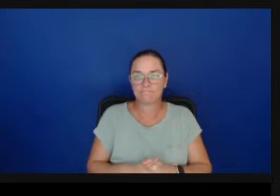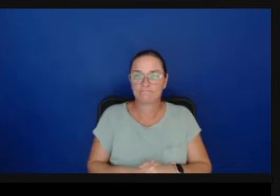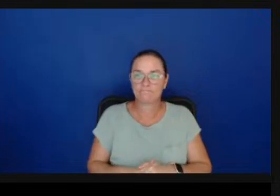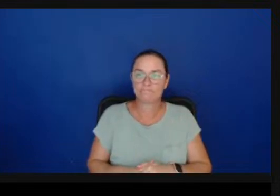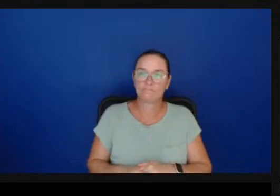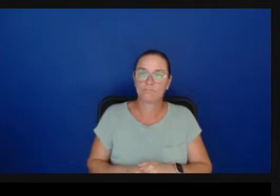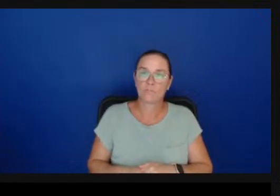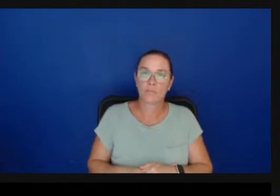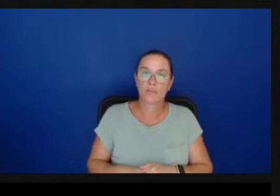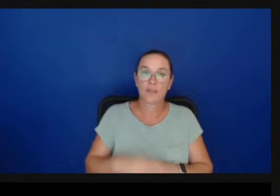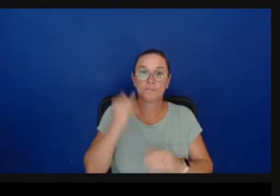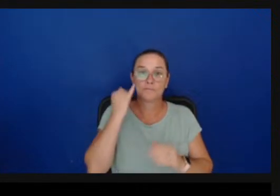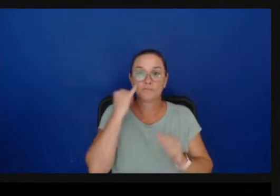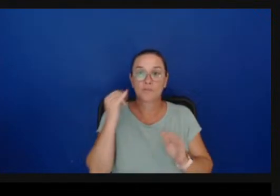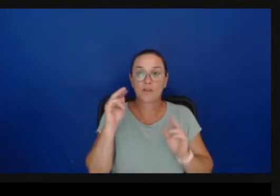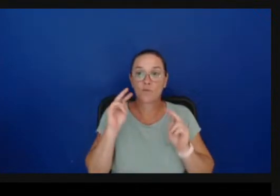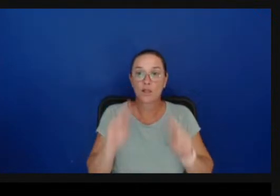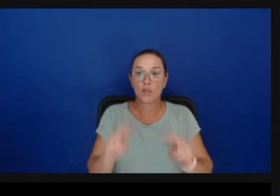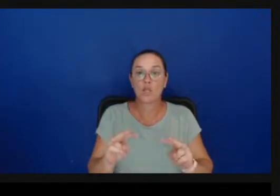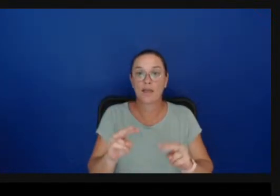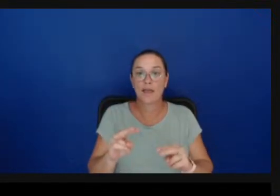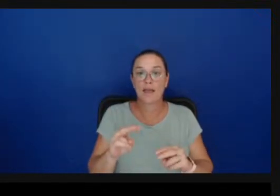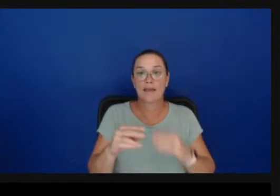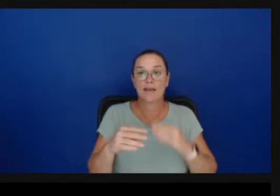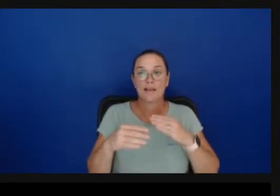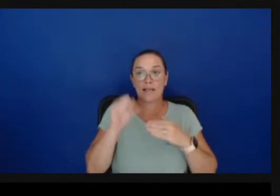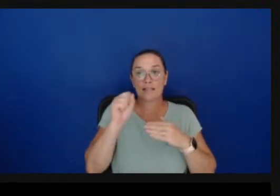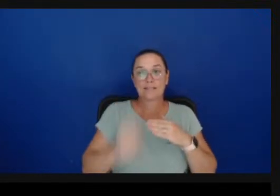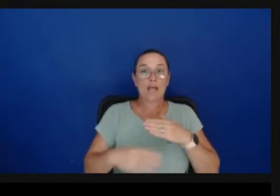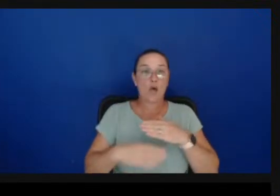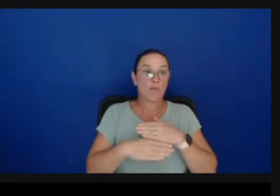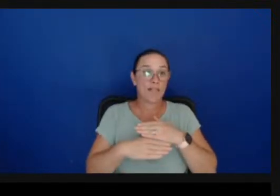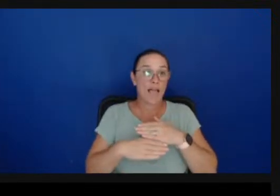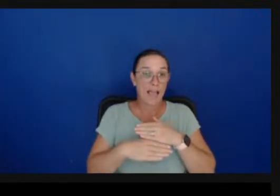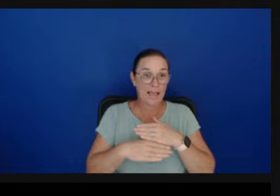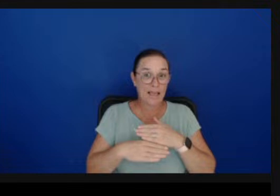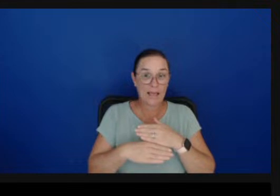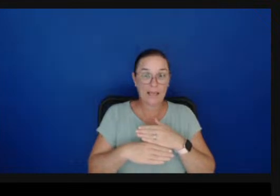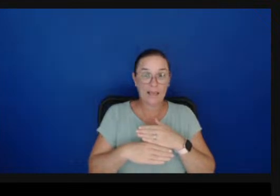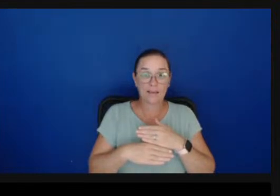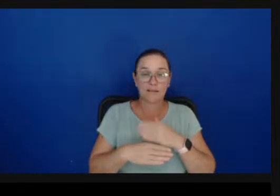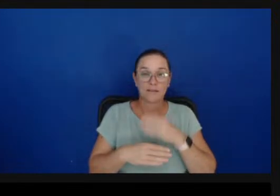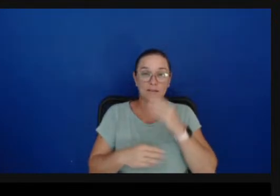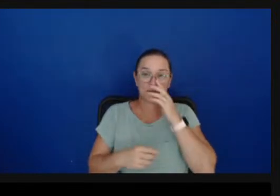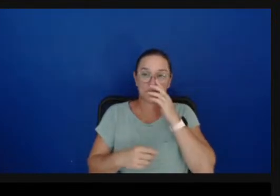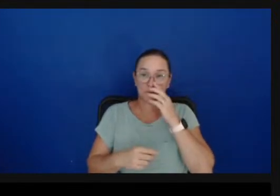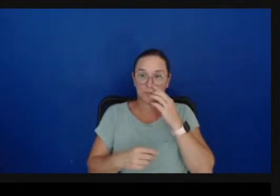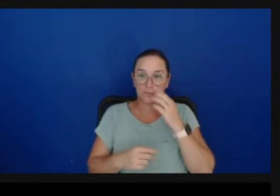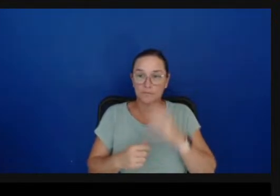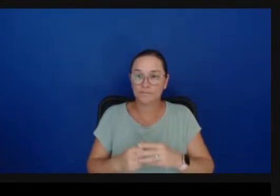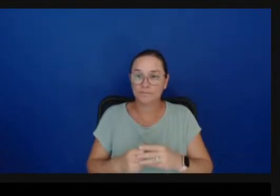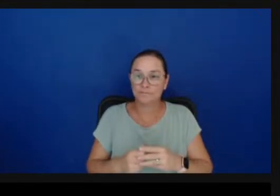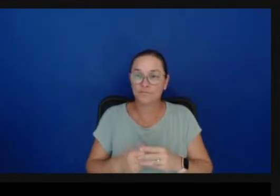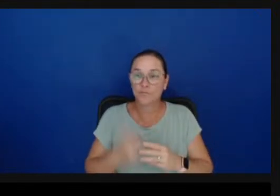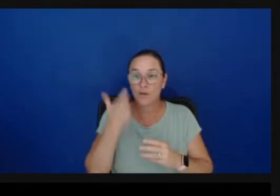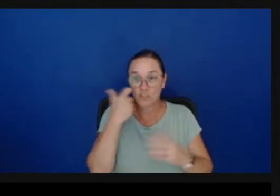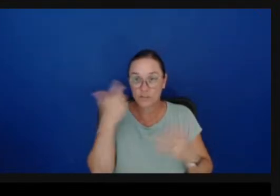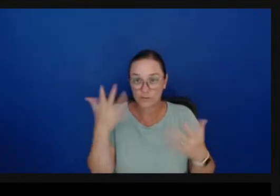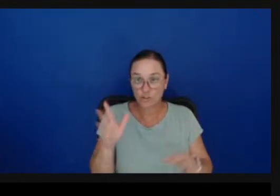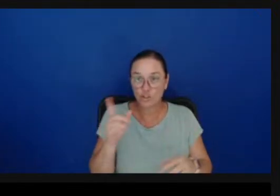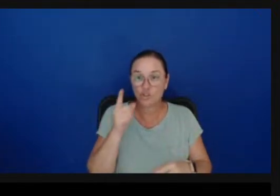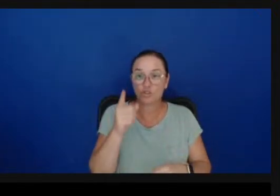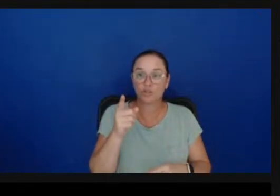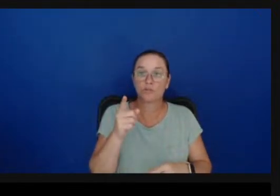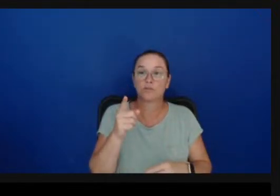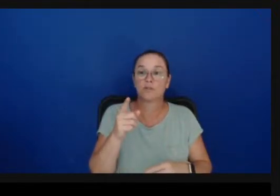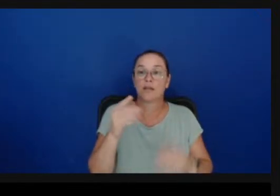But if we look at the south flank, just south of Pu'u'o, and let me show you the map once again. So we were just looking at Pu'u'o.